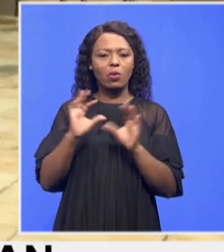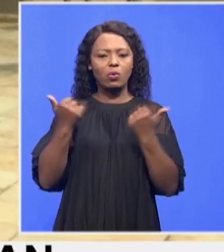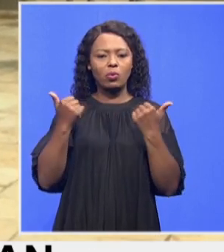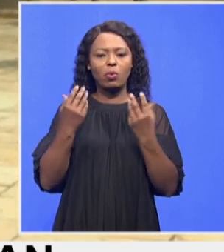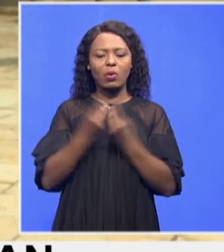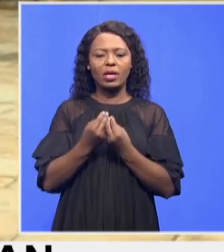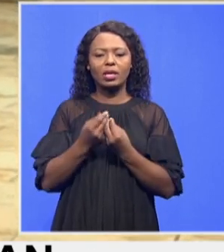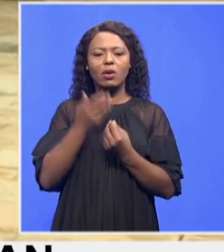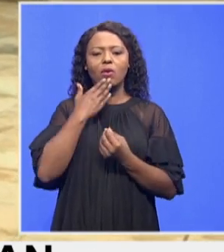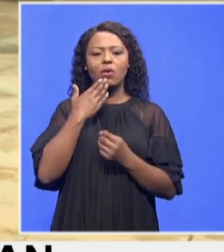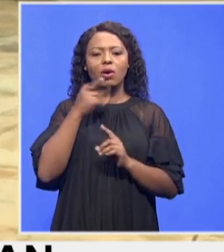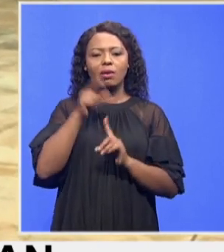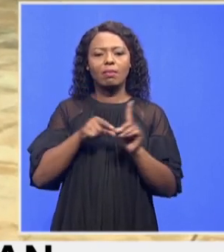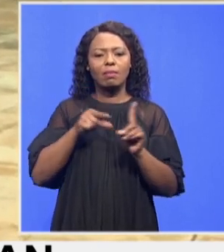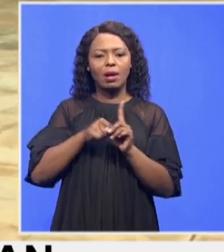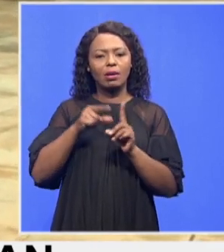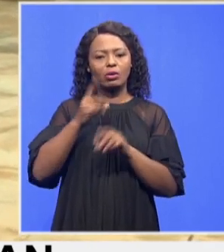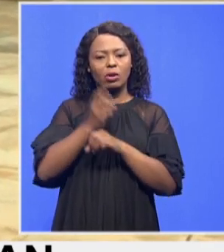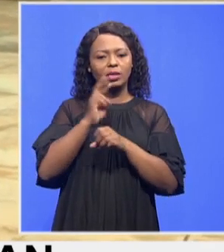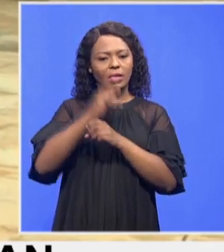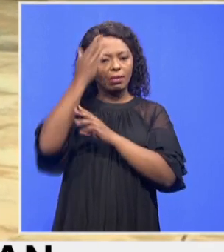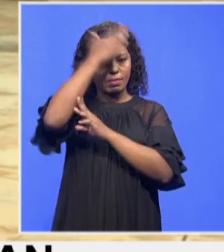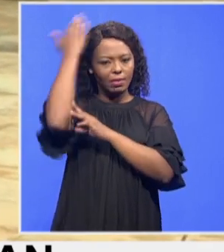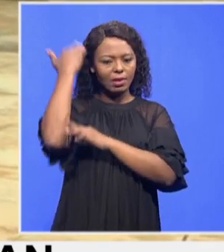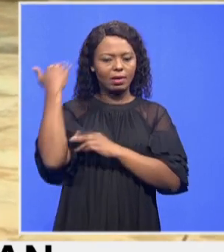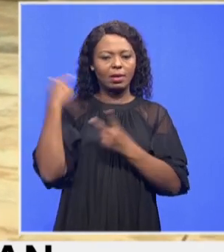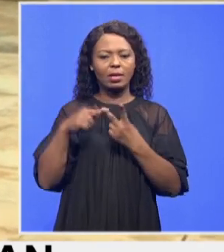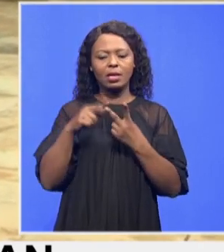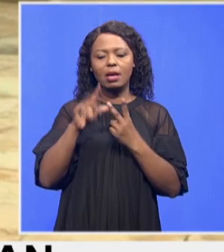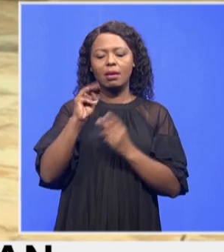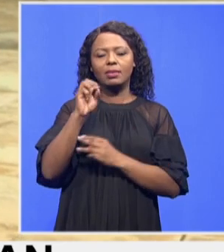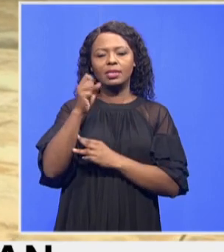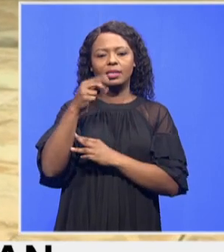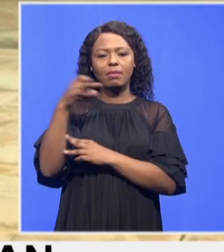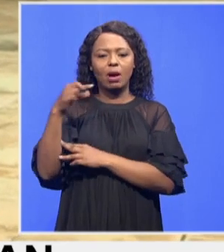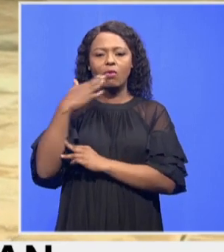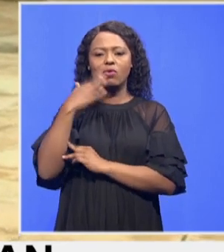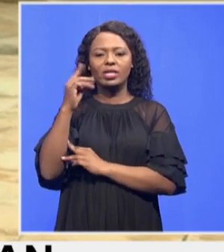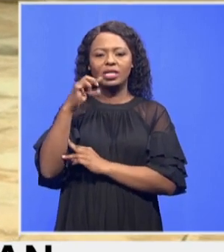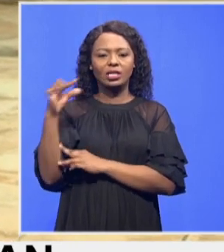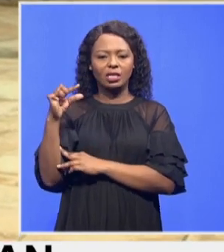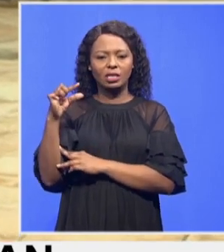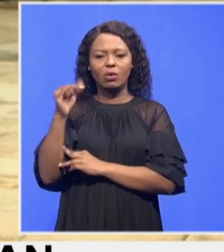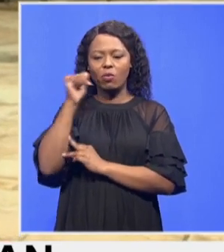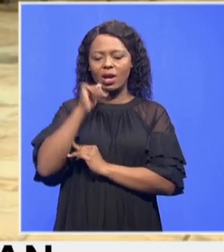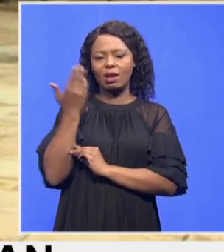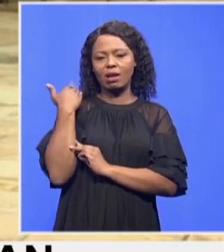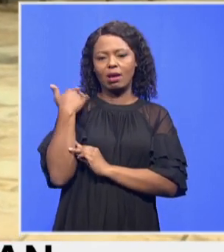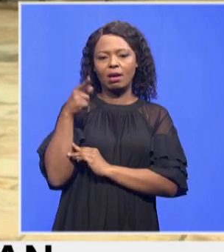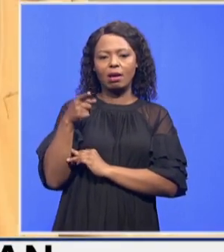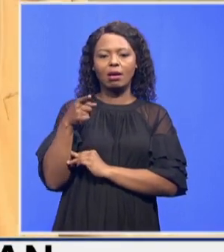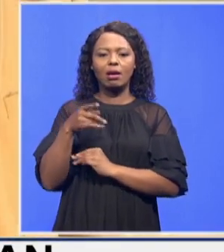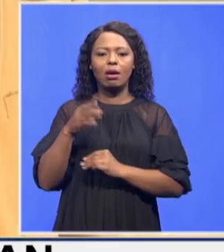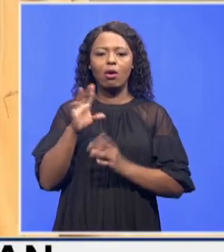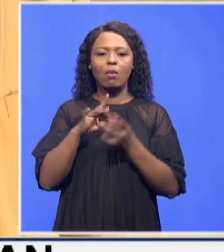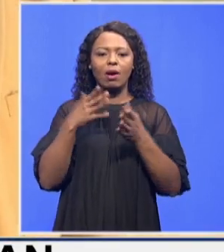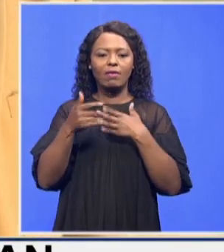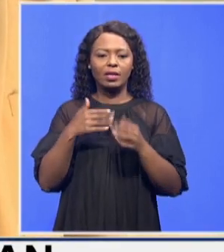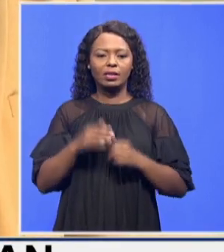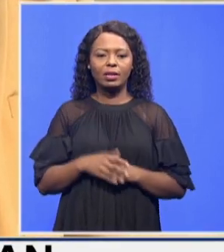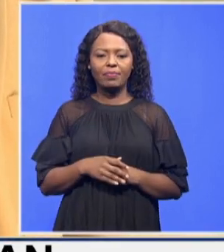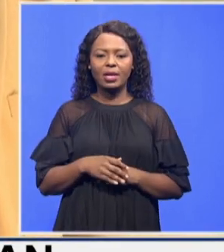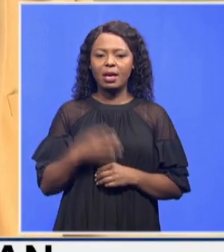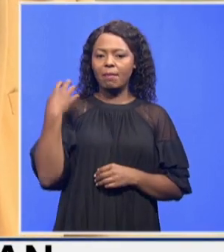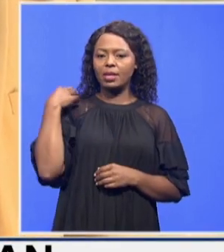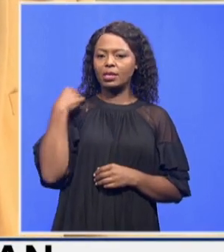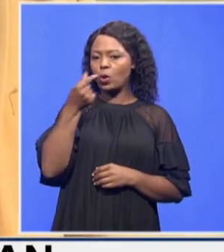Dr. Nkosazana Dlamini Zuma and Mavuso Msimang, who was the Director General then at Home Affairs. I don't know if Minister Motsoaledi is